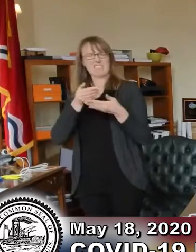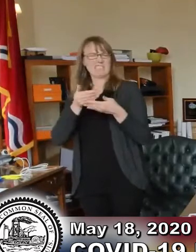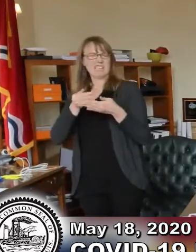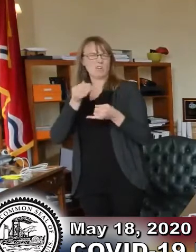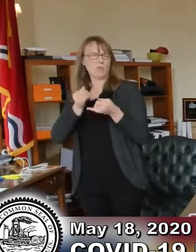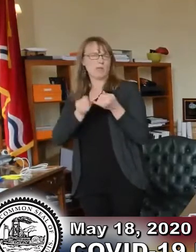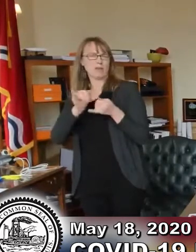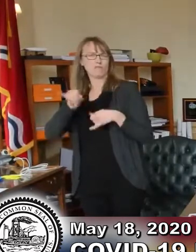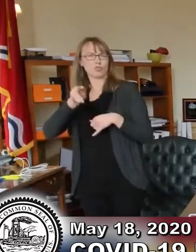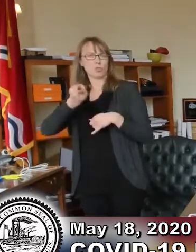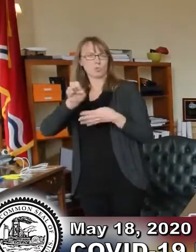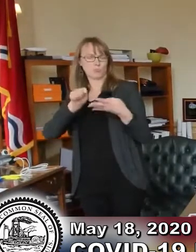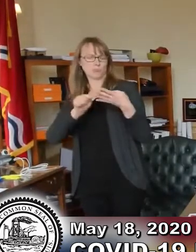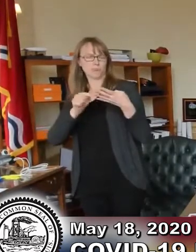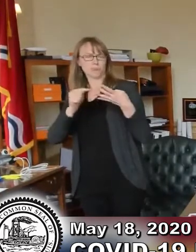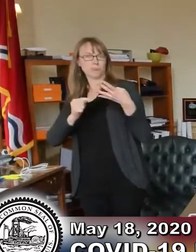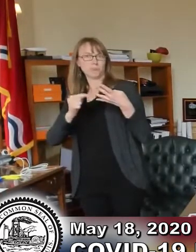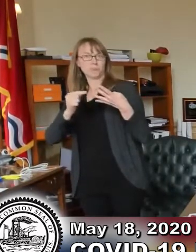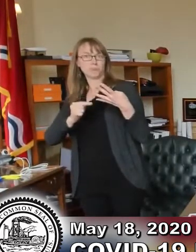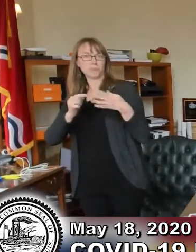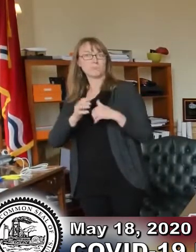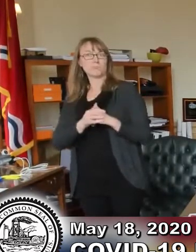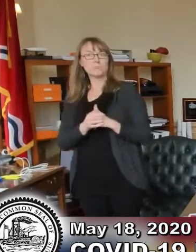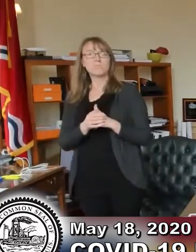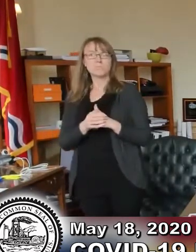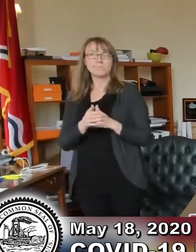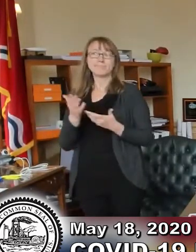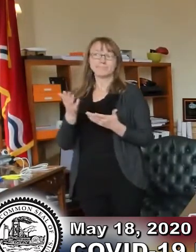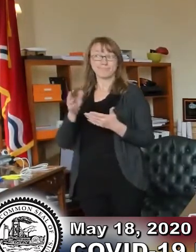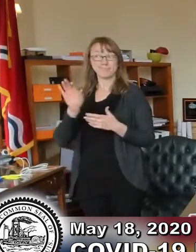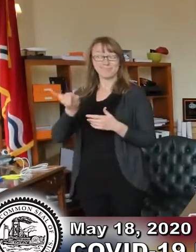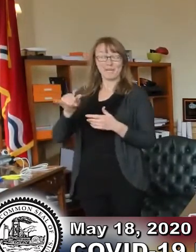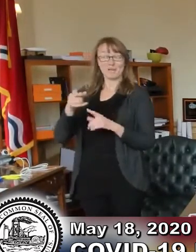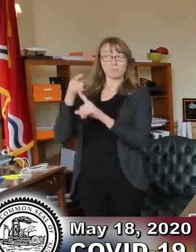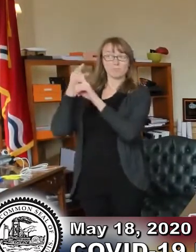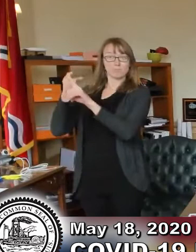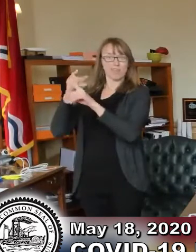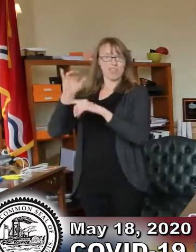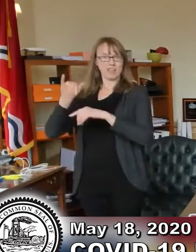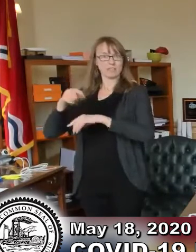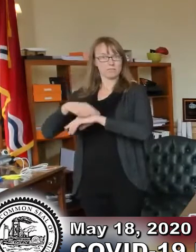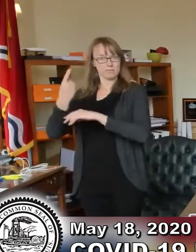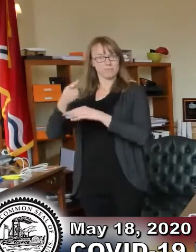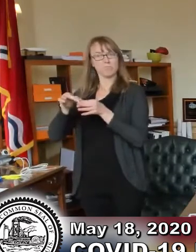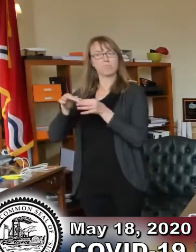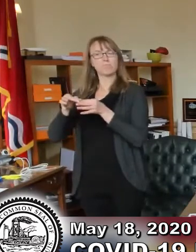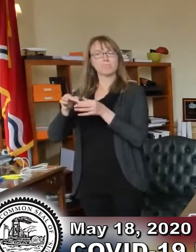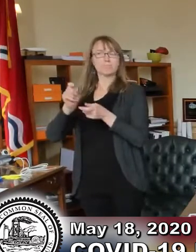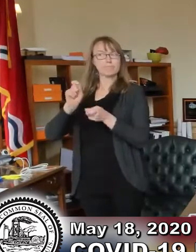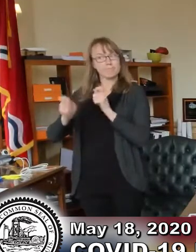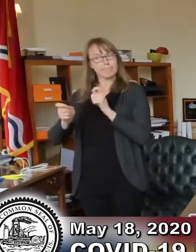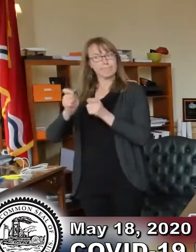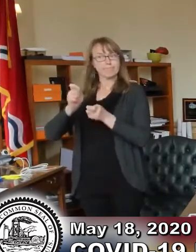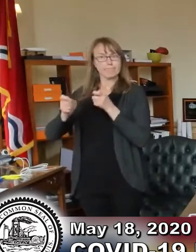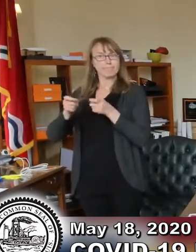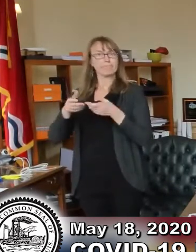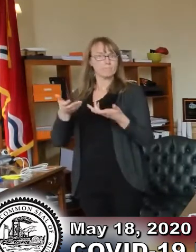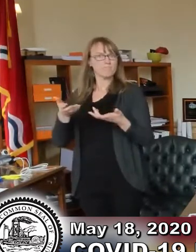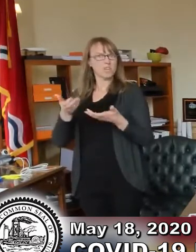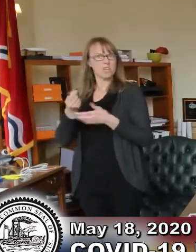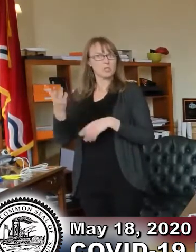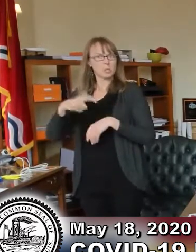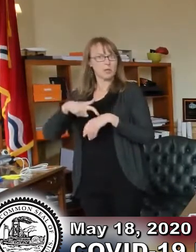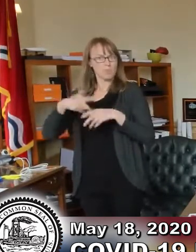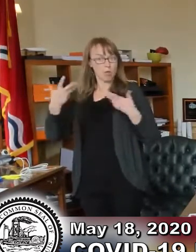of June. And that, of course, it's changed a few times. So if you have jury duty, be sure to go online. They give